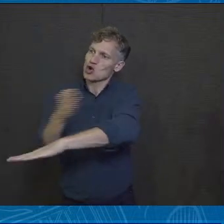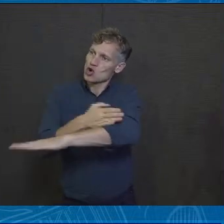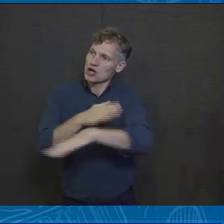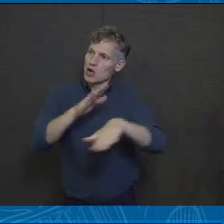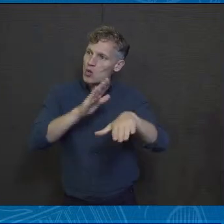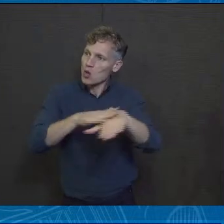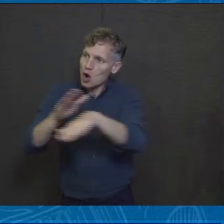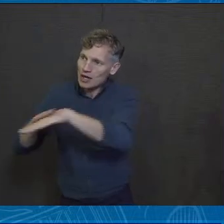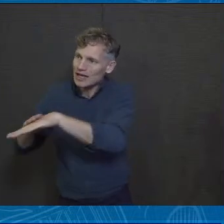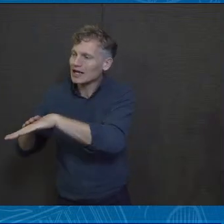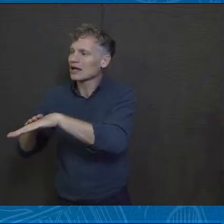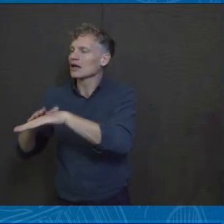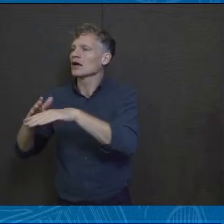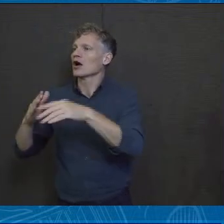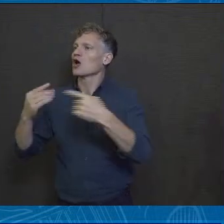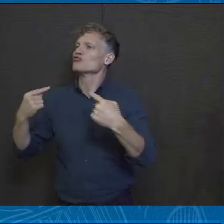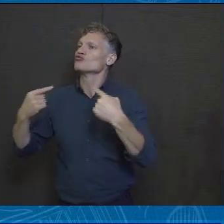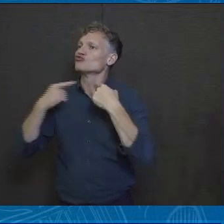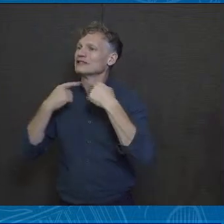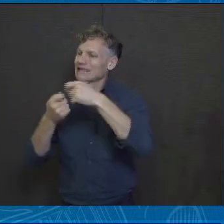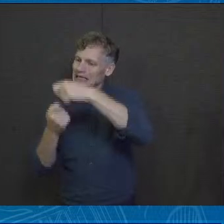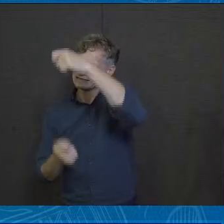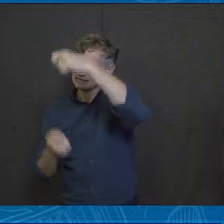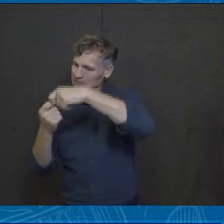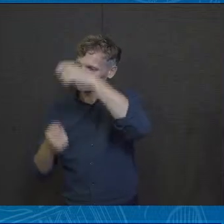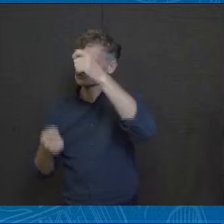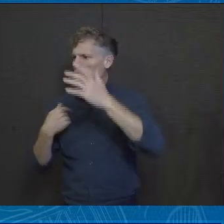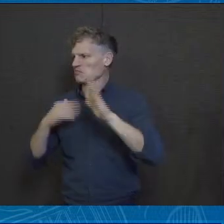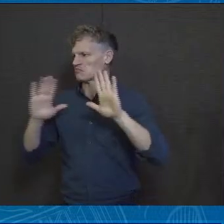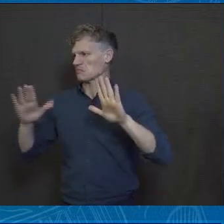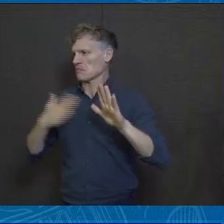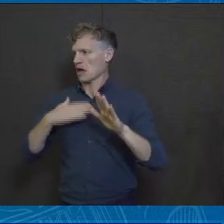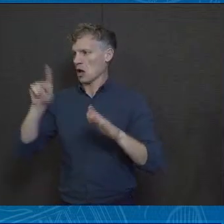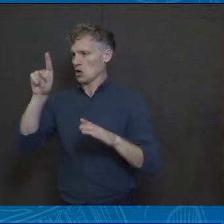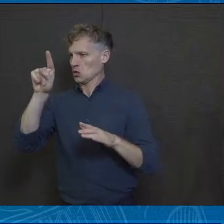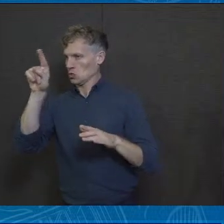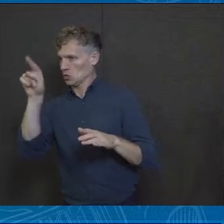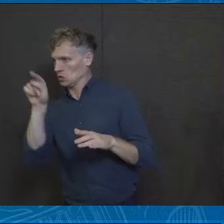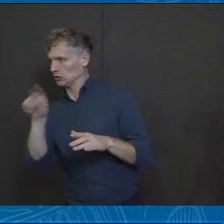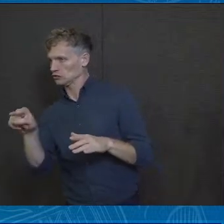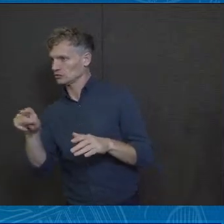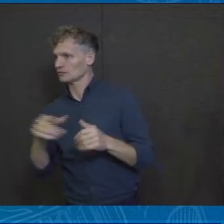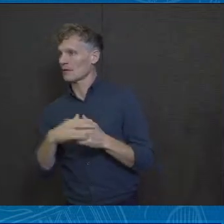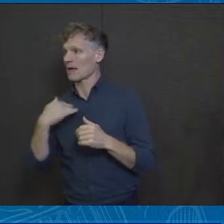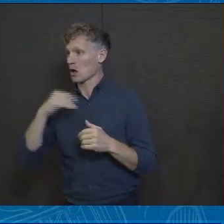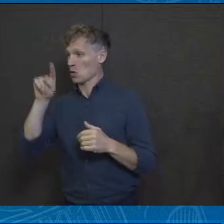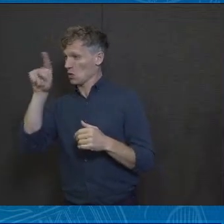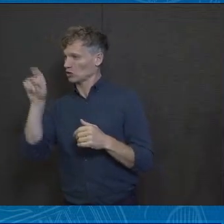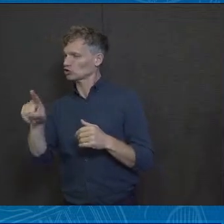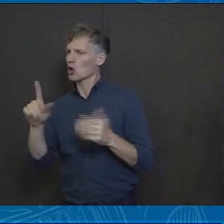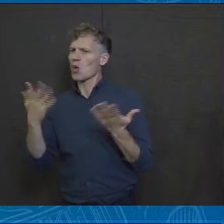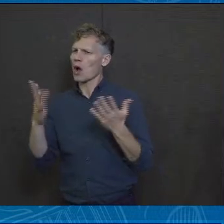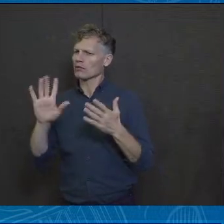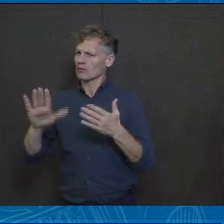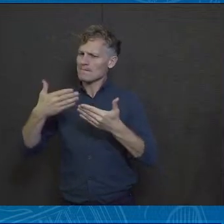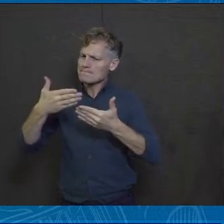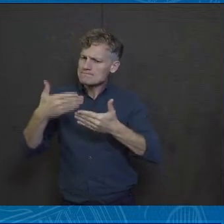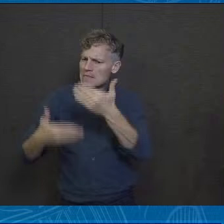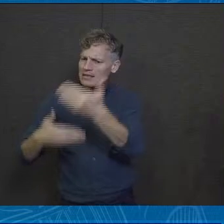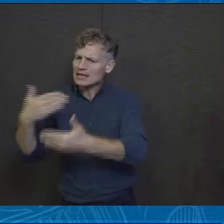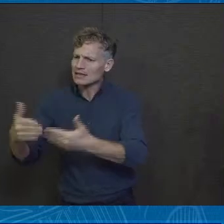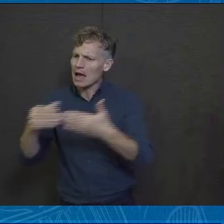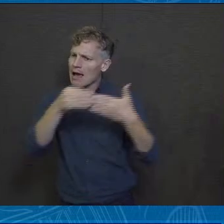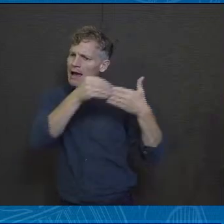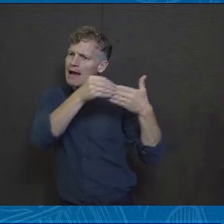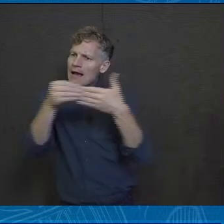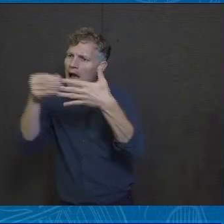groups. So my question for the all panelists that what methods or what guidelines or policy that you use